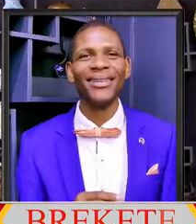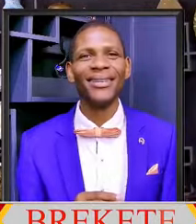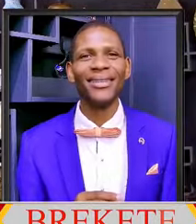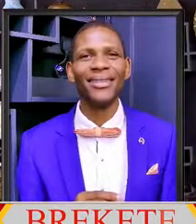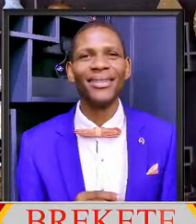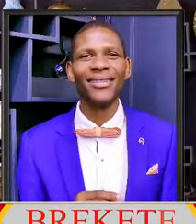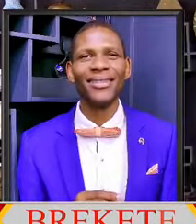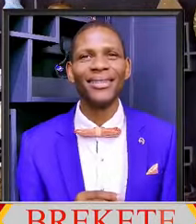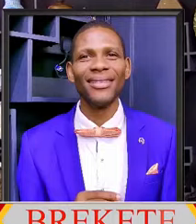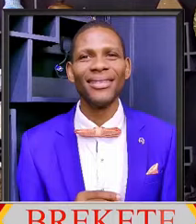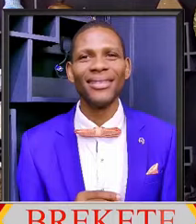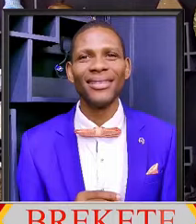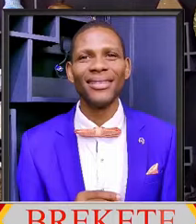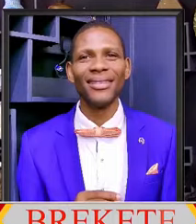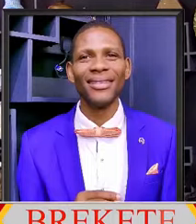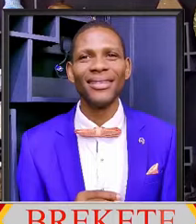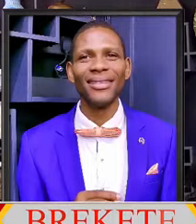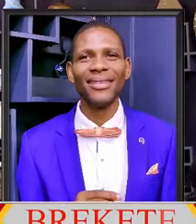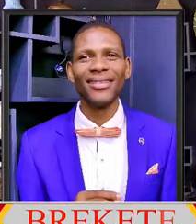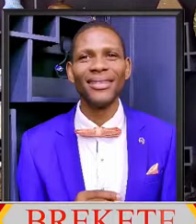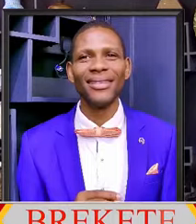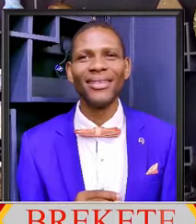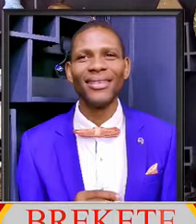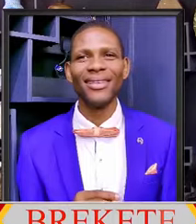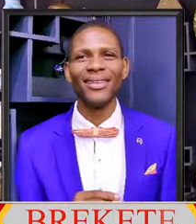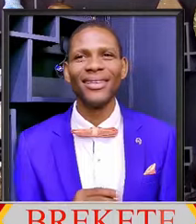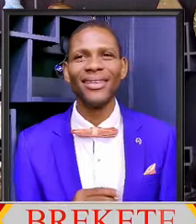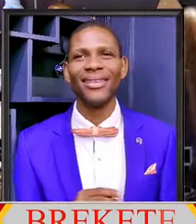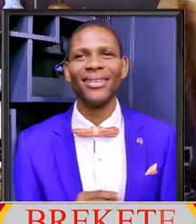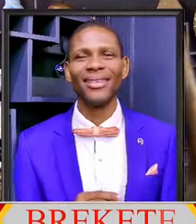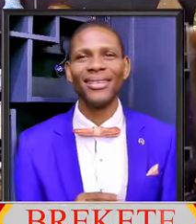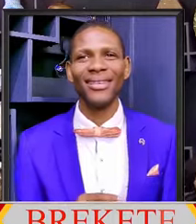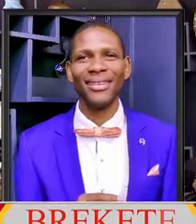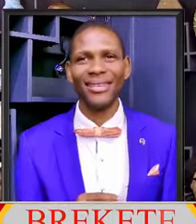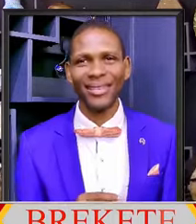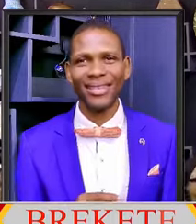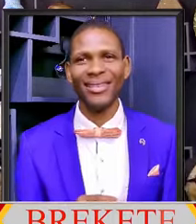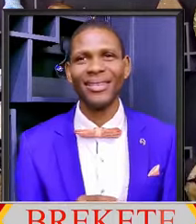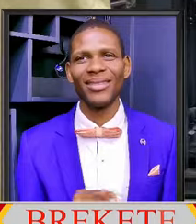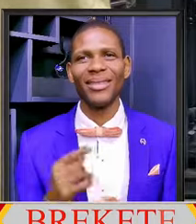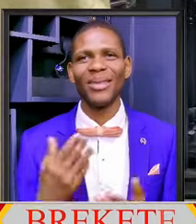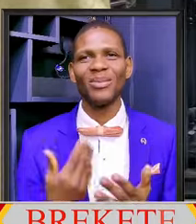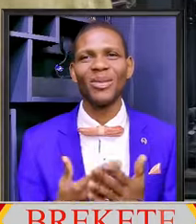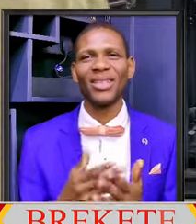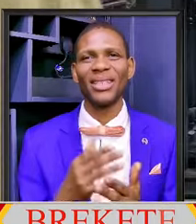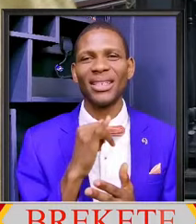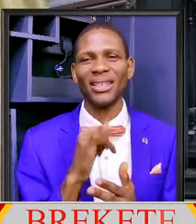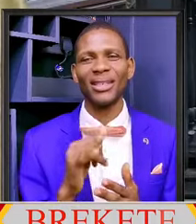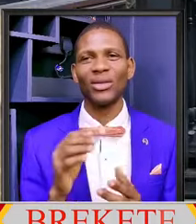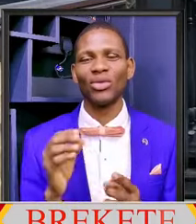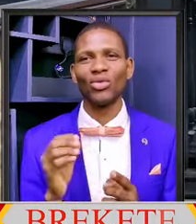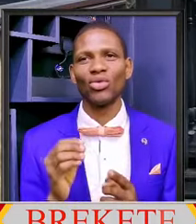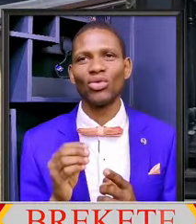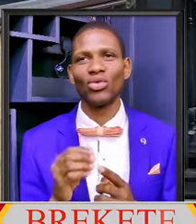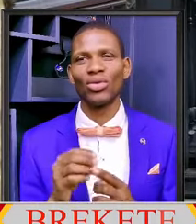You get them. You get them for Igbo language. This one motivates me, but not really. The money is too much. Sakan.